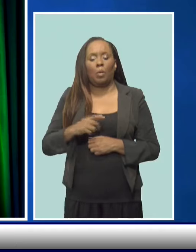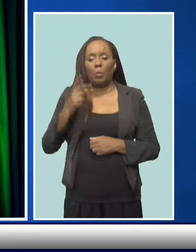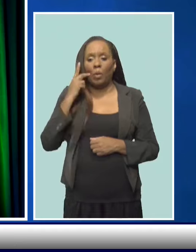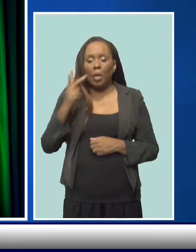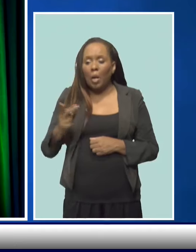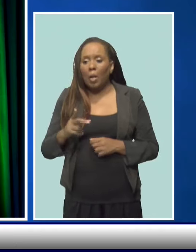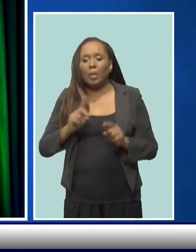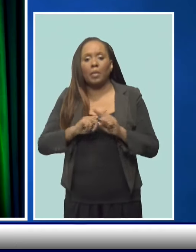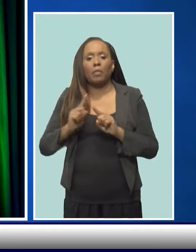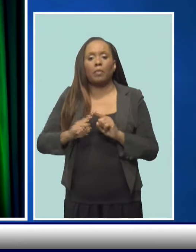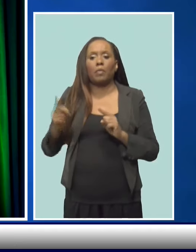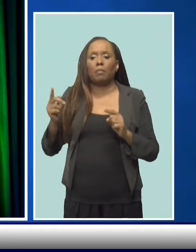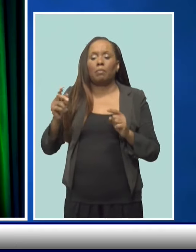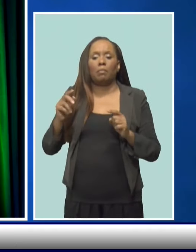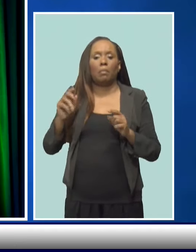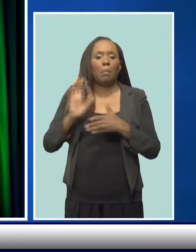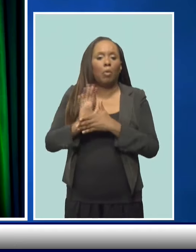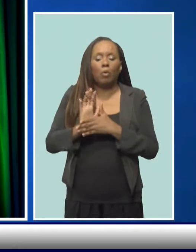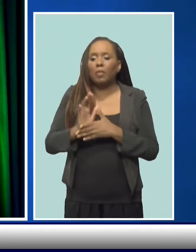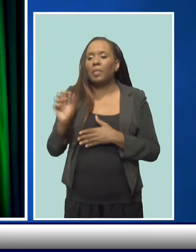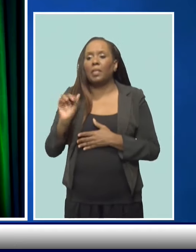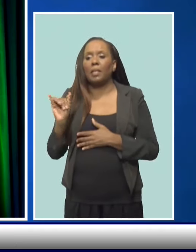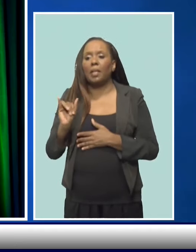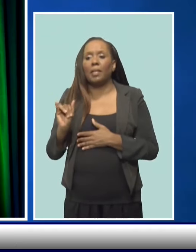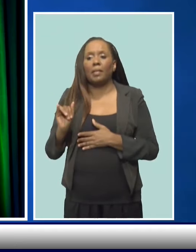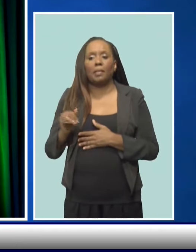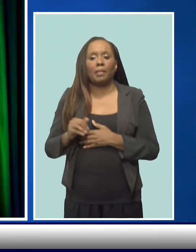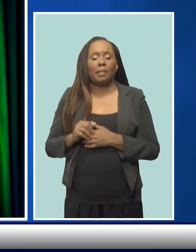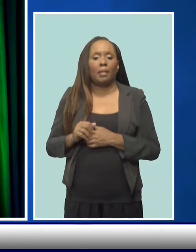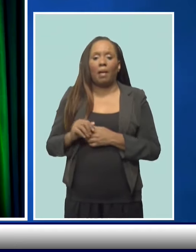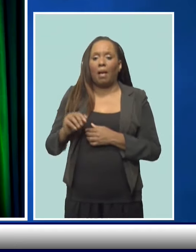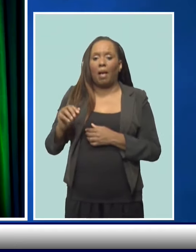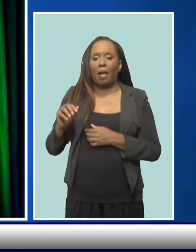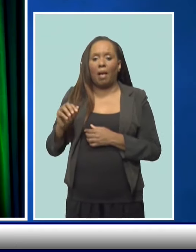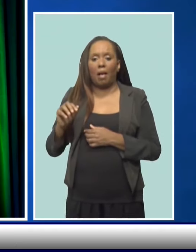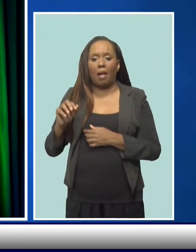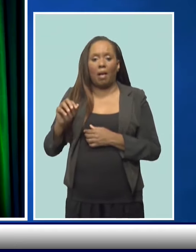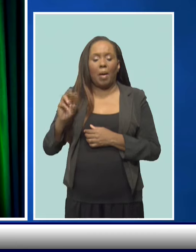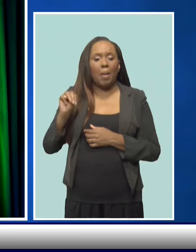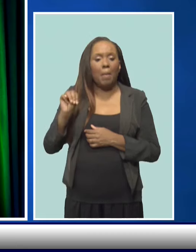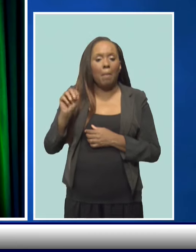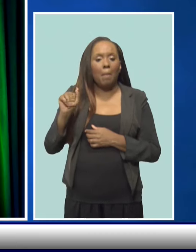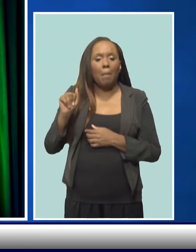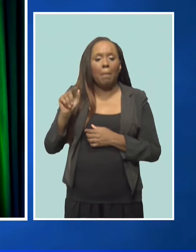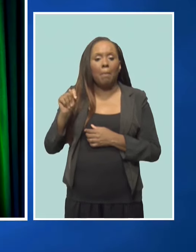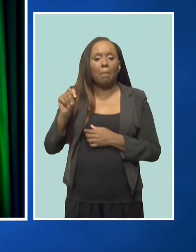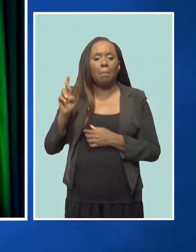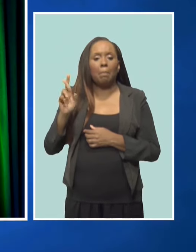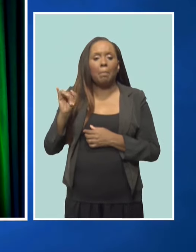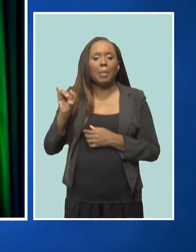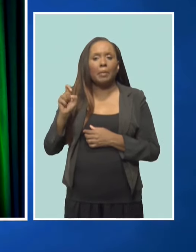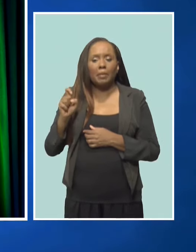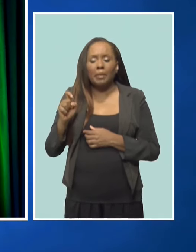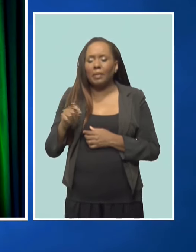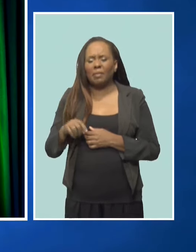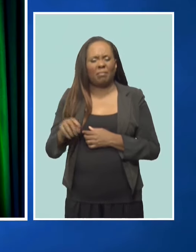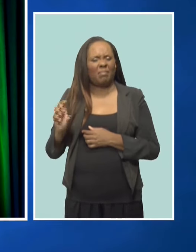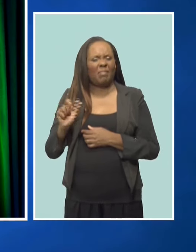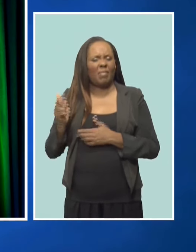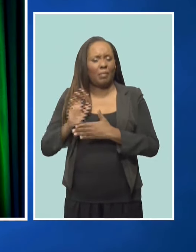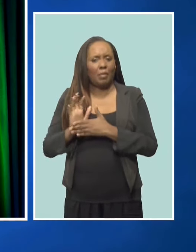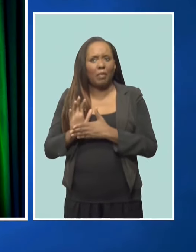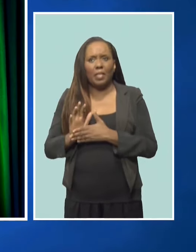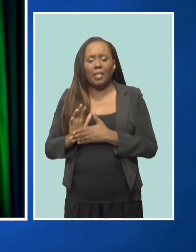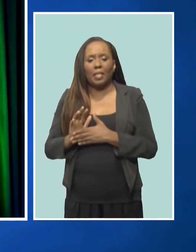Megan. These movies normally paint AI as something evil and scary,